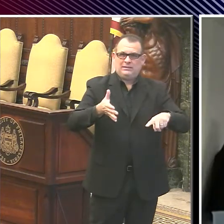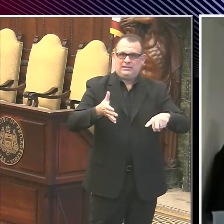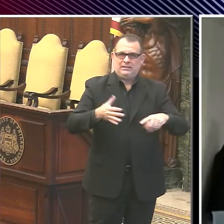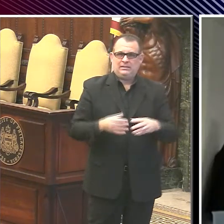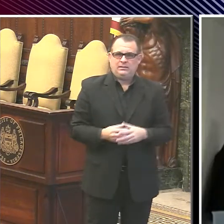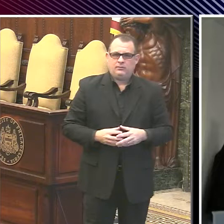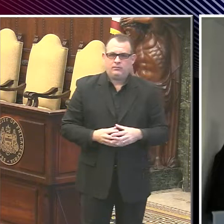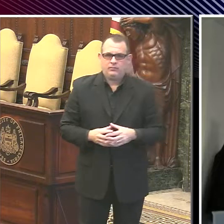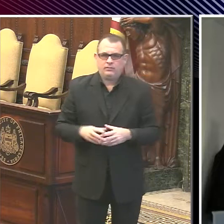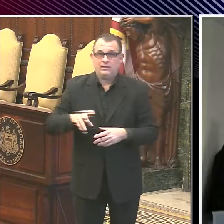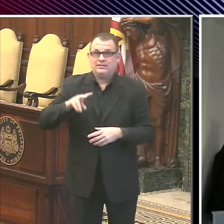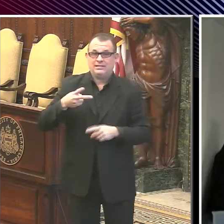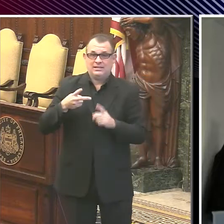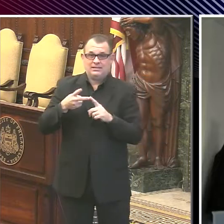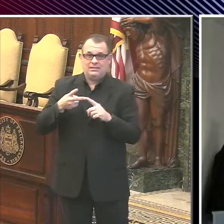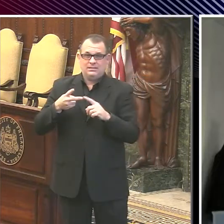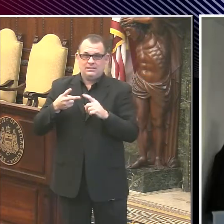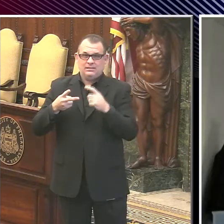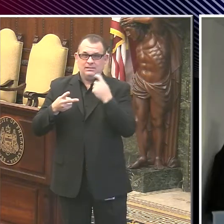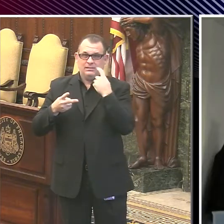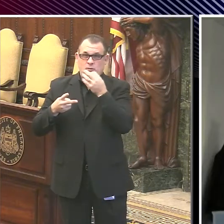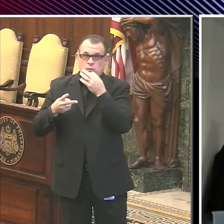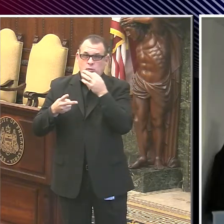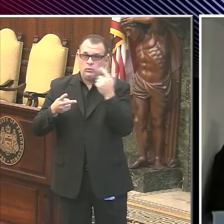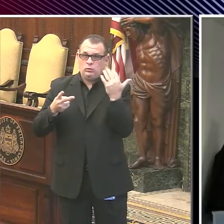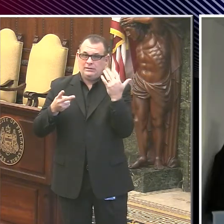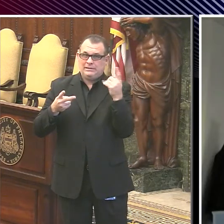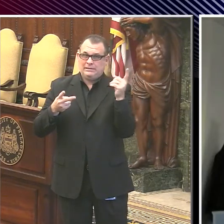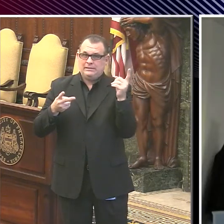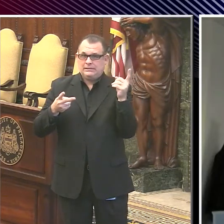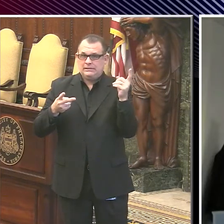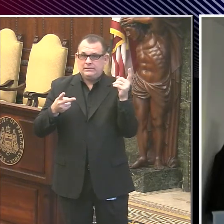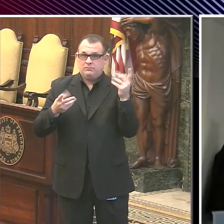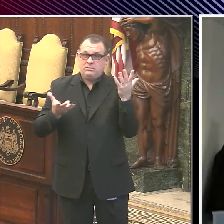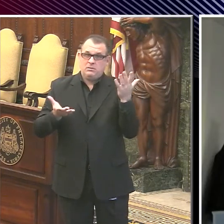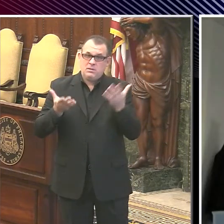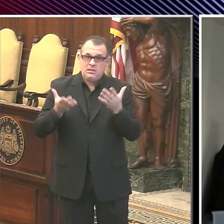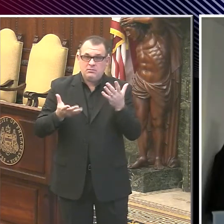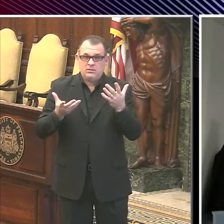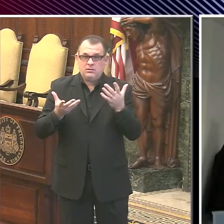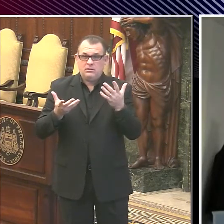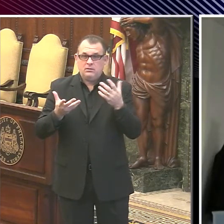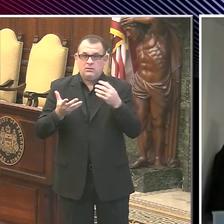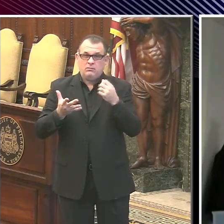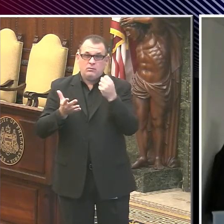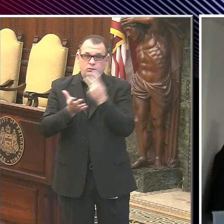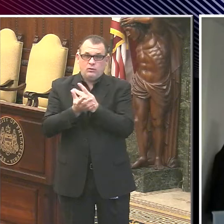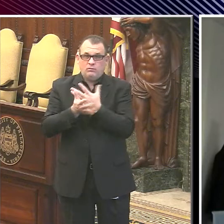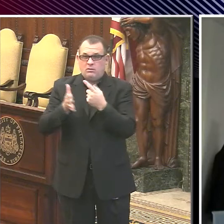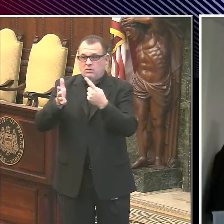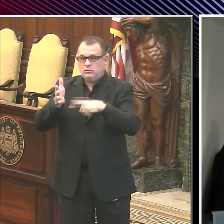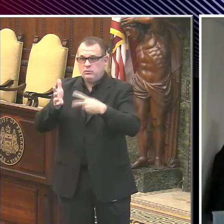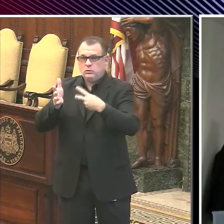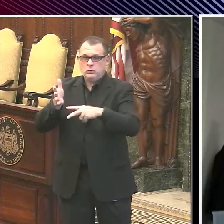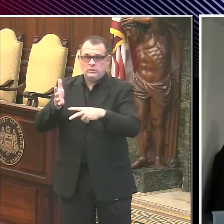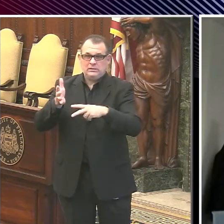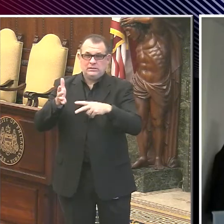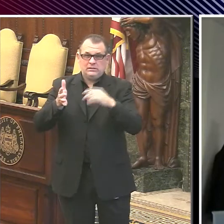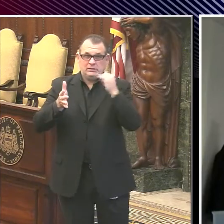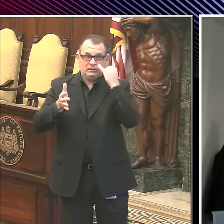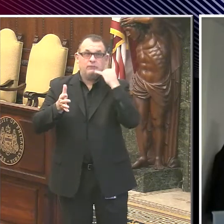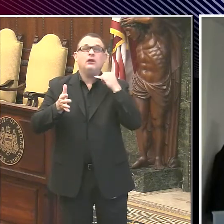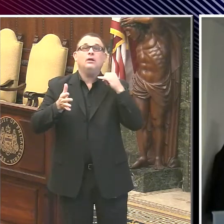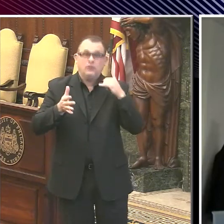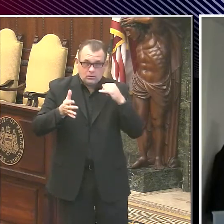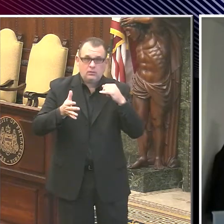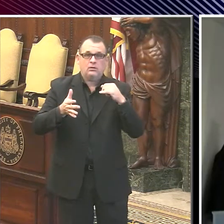second vaccine coming down the pike, Moderna vaccine, could possibly be approved a week later. And if so, then we may start vaccinating with